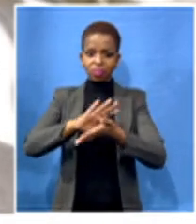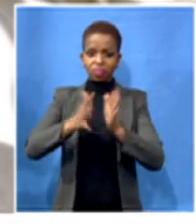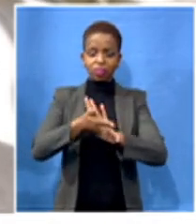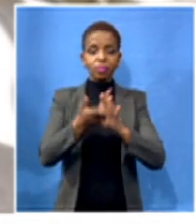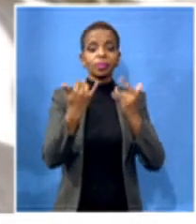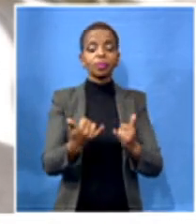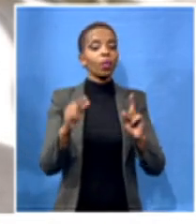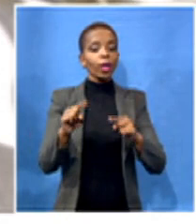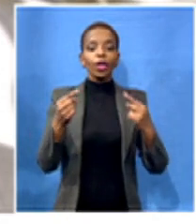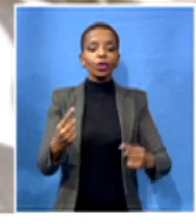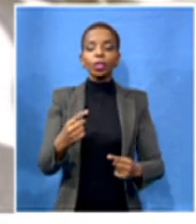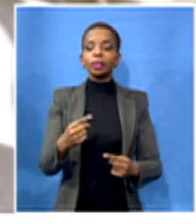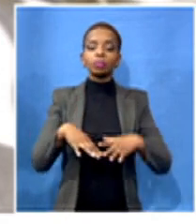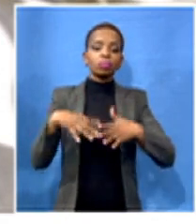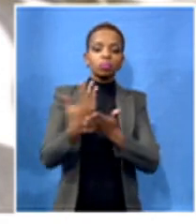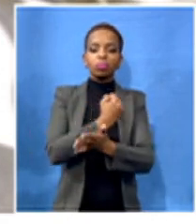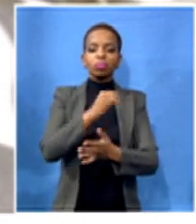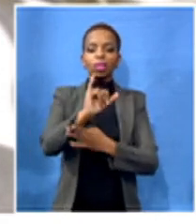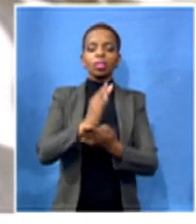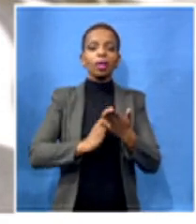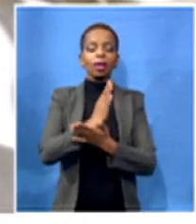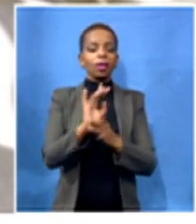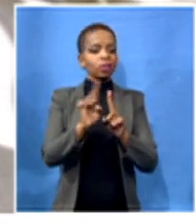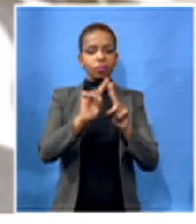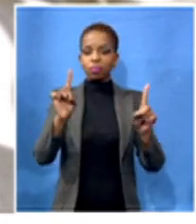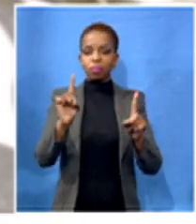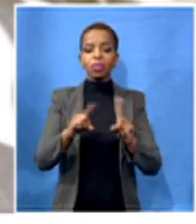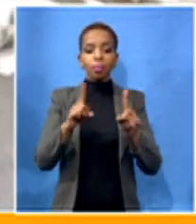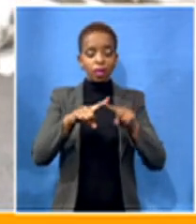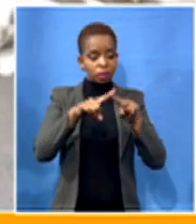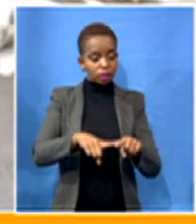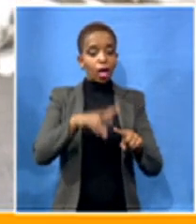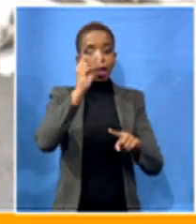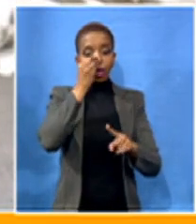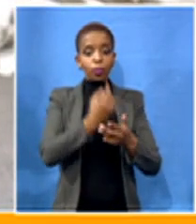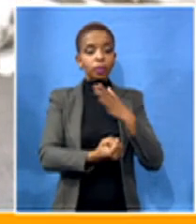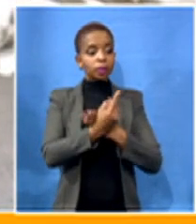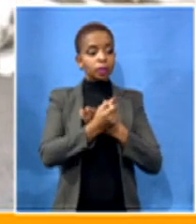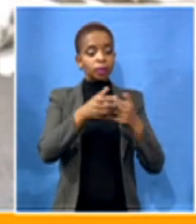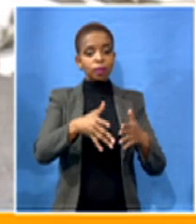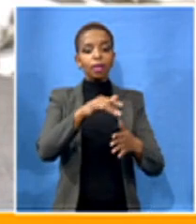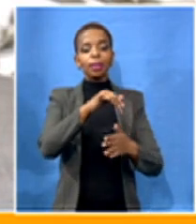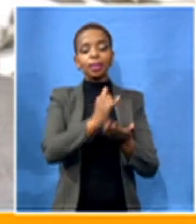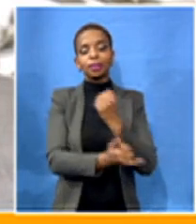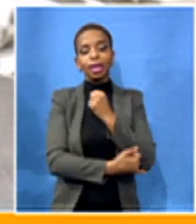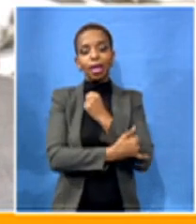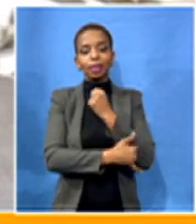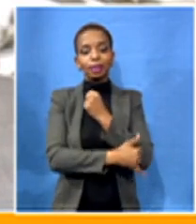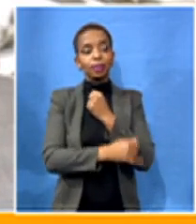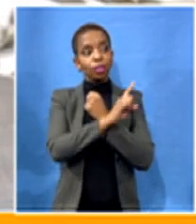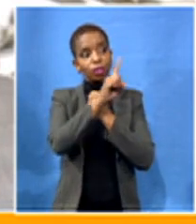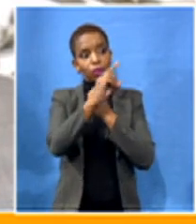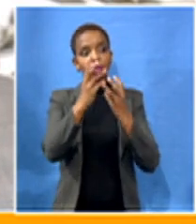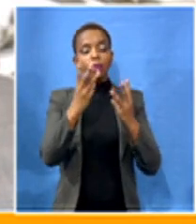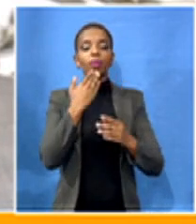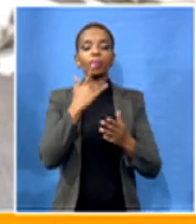the freedom to think and articulate the views of intellectuals in this country. Sandile Swana, always a pleasure speaking to you. You stay well. Thanks